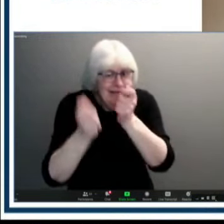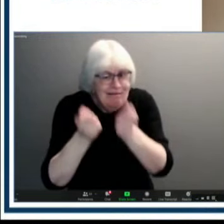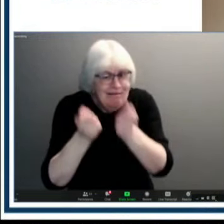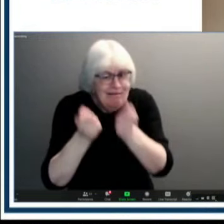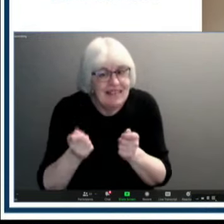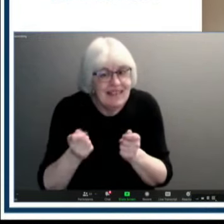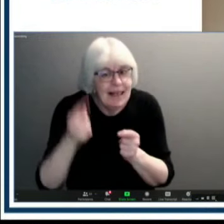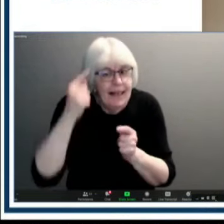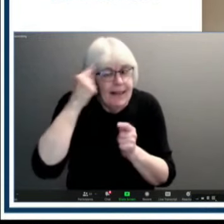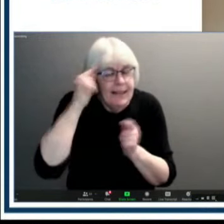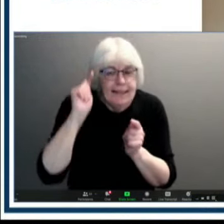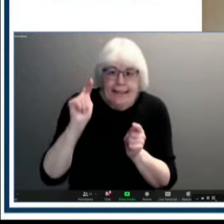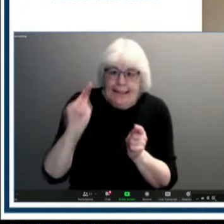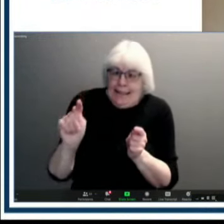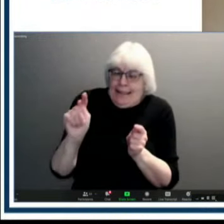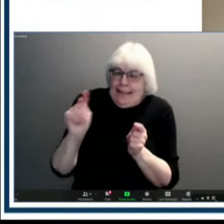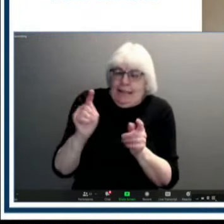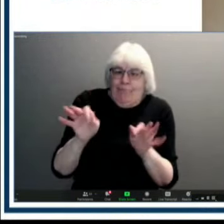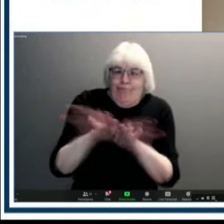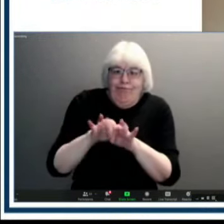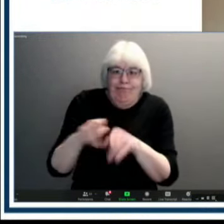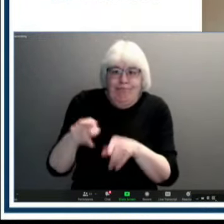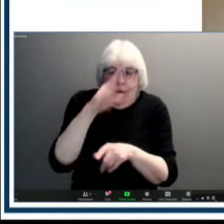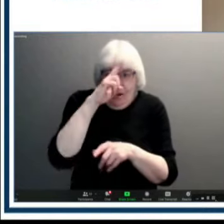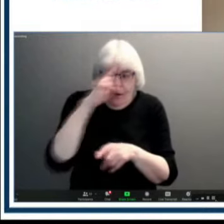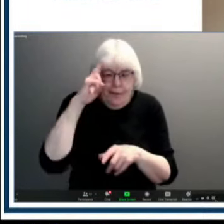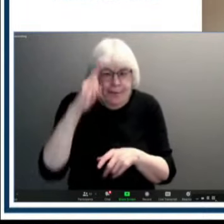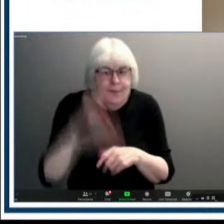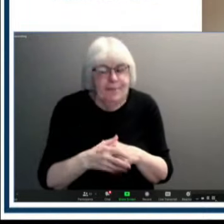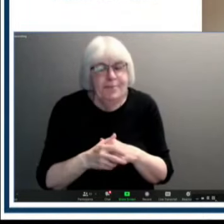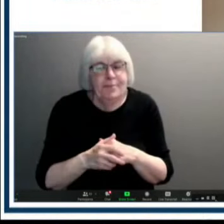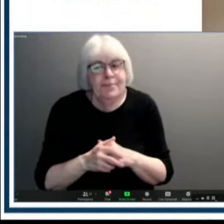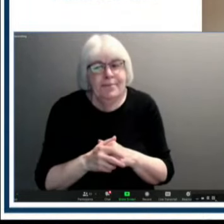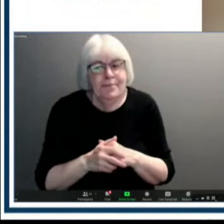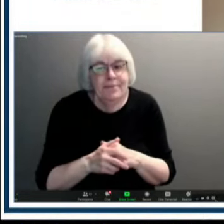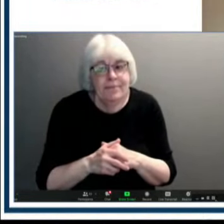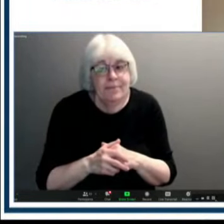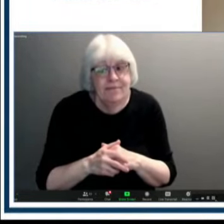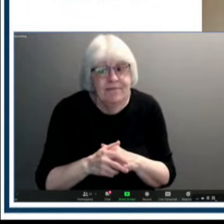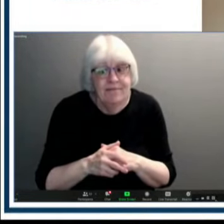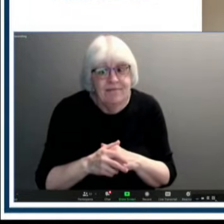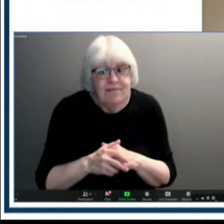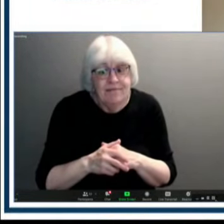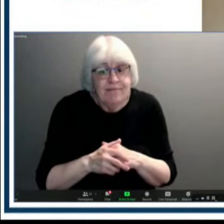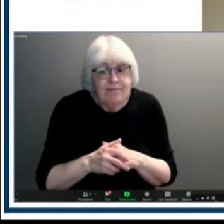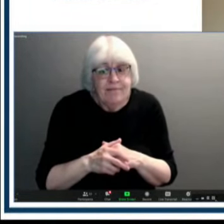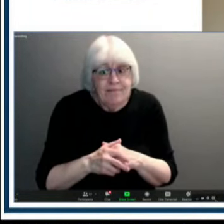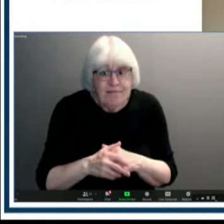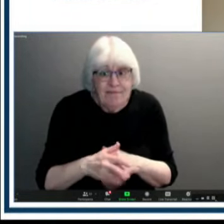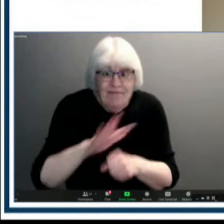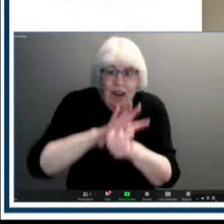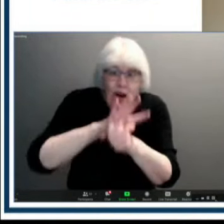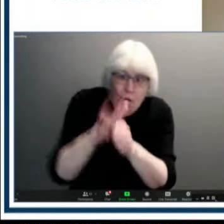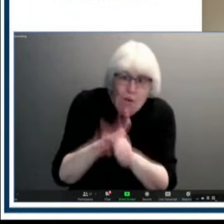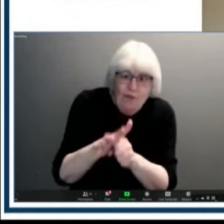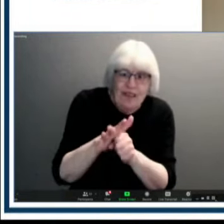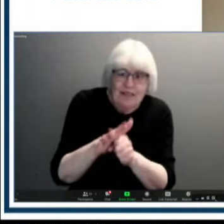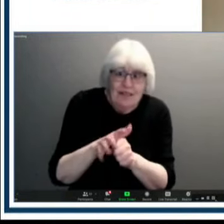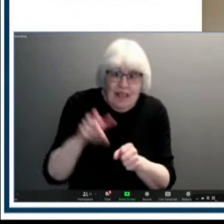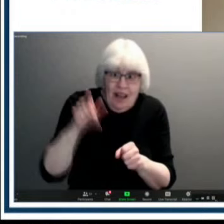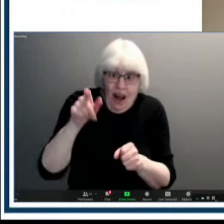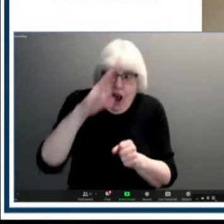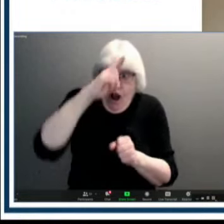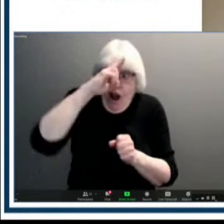of our healthcare system, both for COVID, but also if our healthcare system gets overwhelmed, then there's all sorts